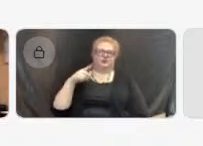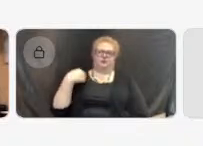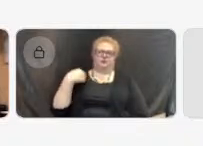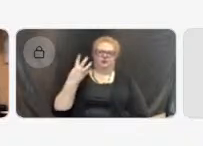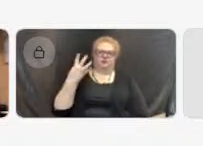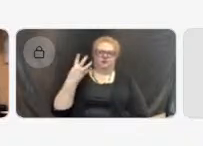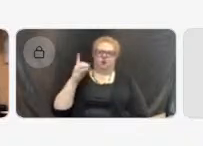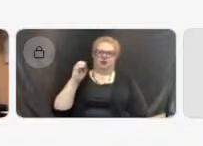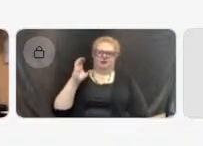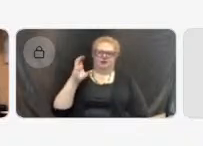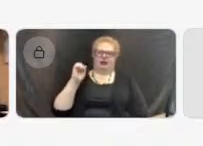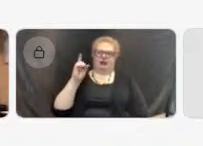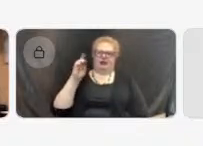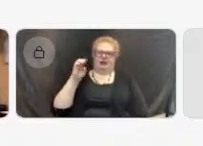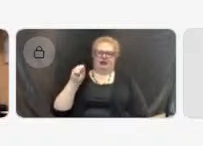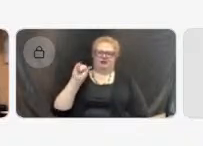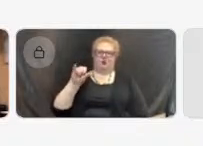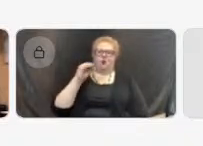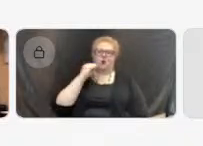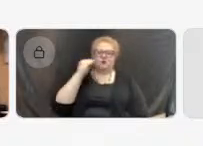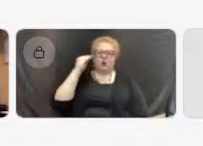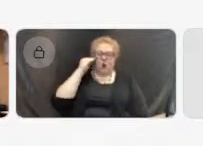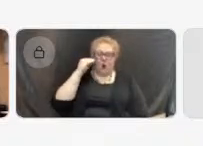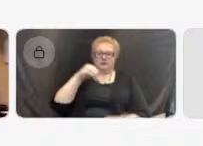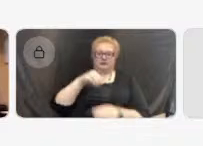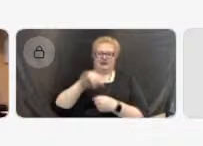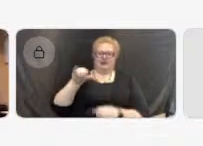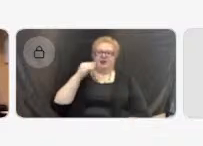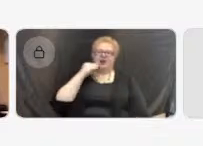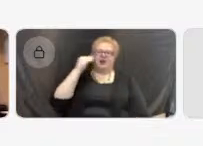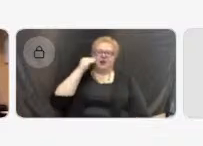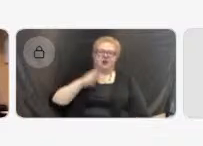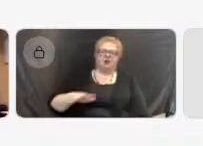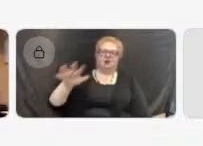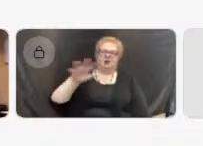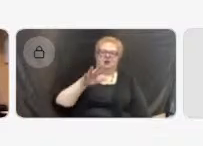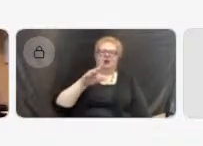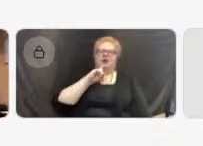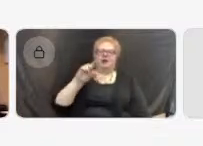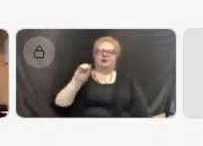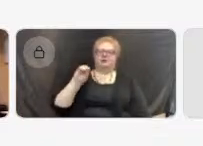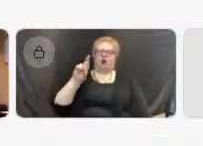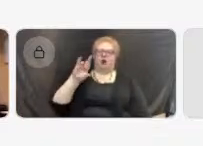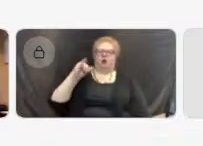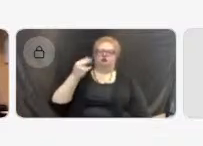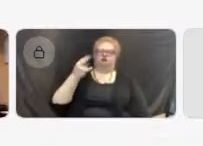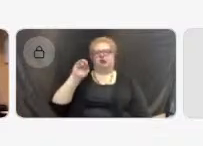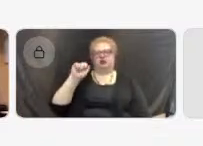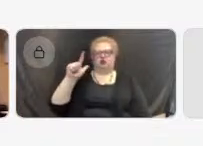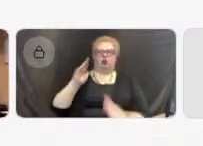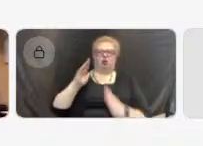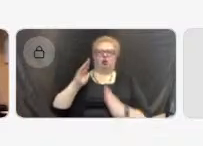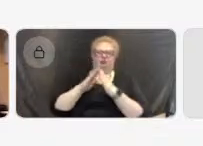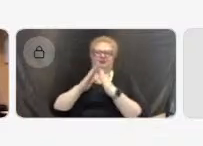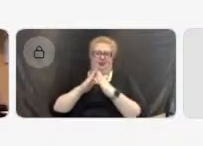the homes or the neighborhood known as the original city has